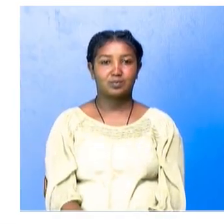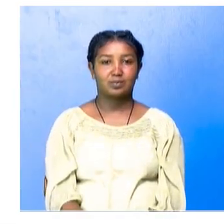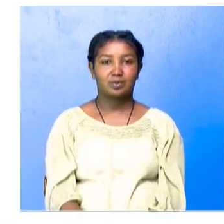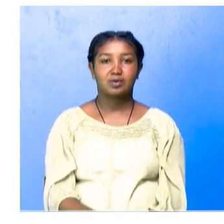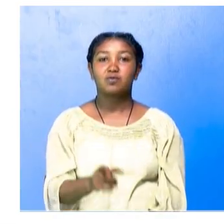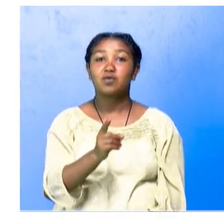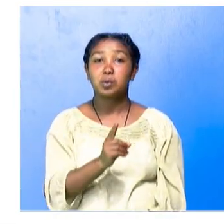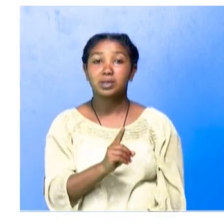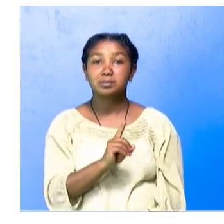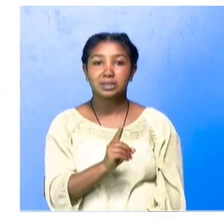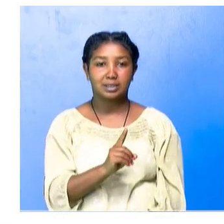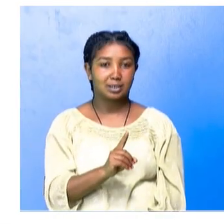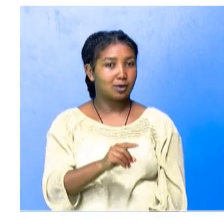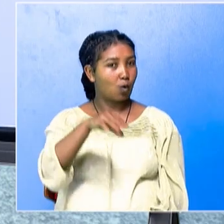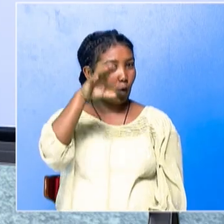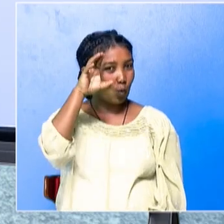For what?